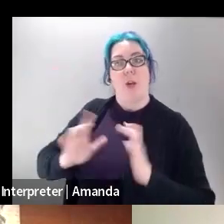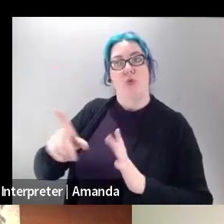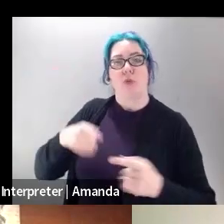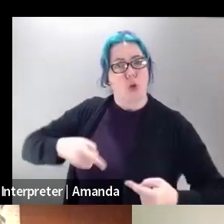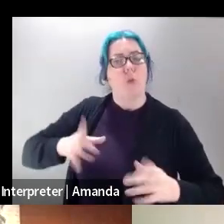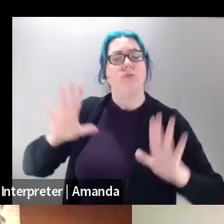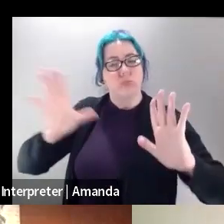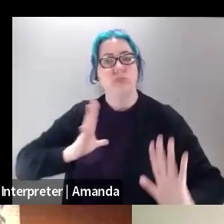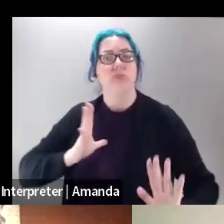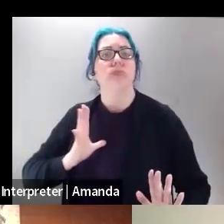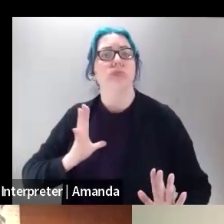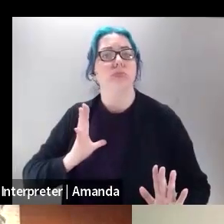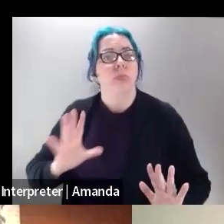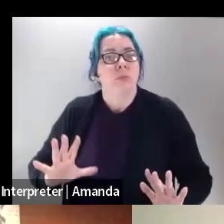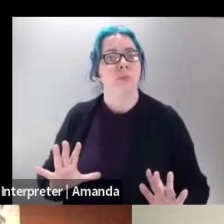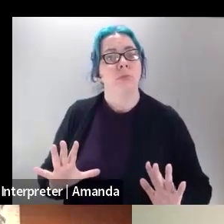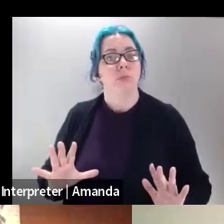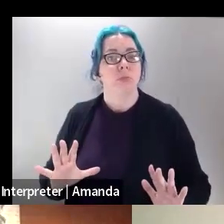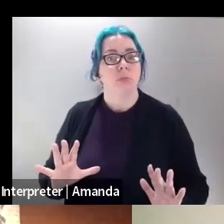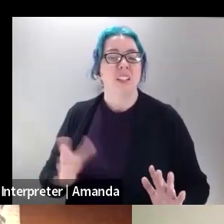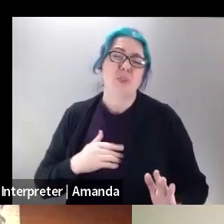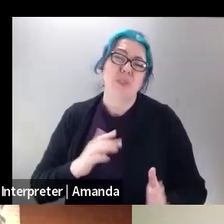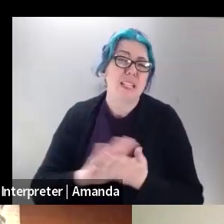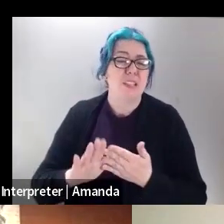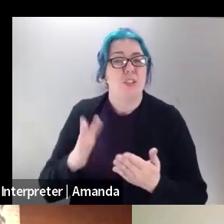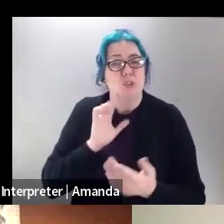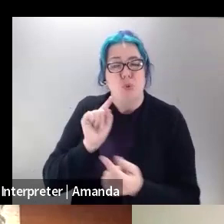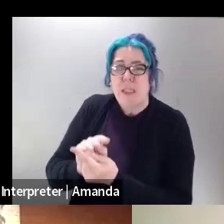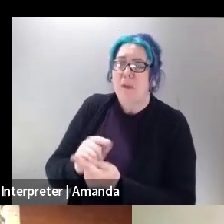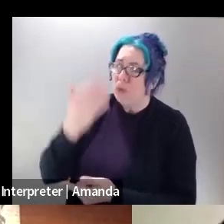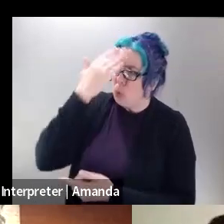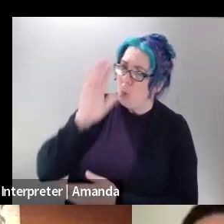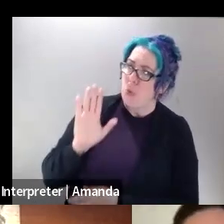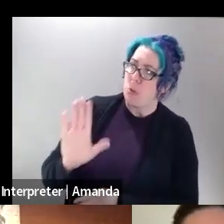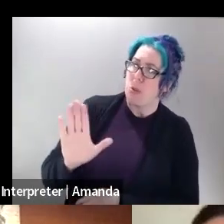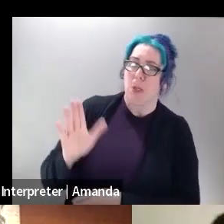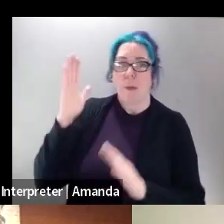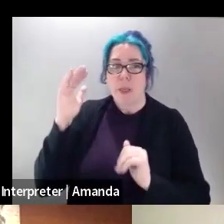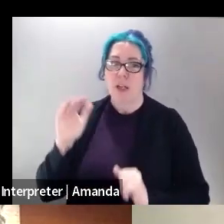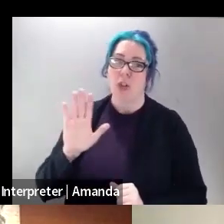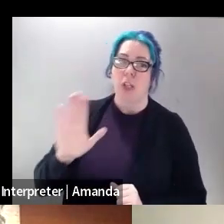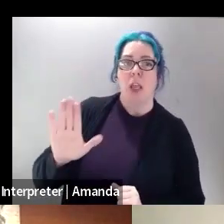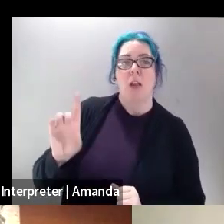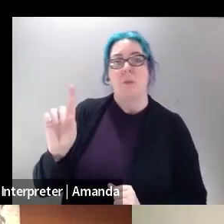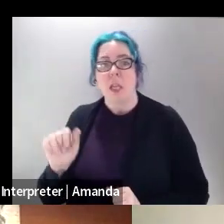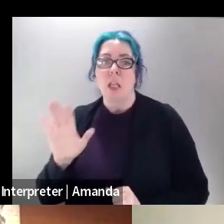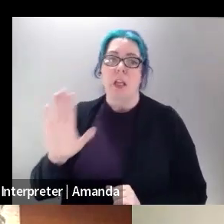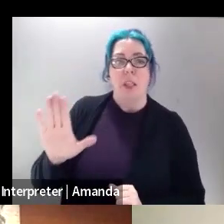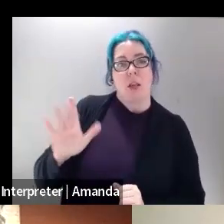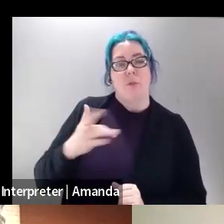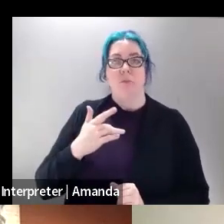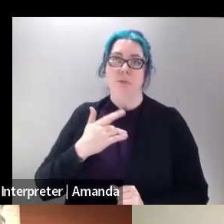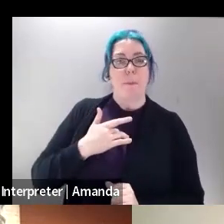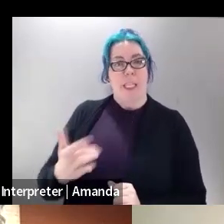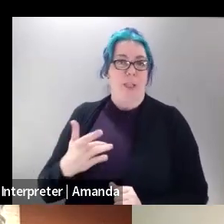like that. So it's just, for me, it's just getting to know their quirks, but they're also getting to know my quirks as well, as how I